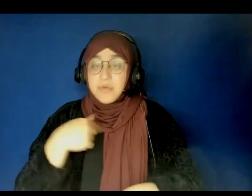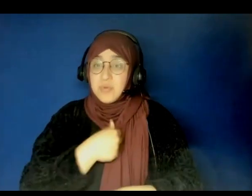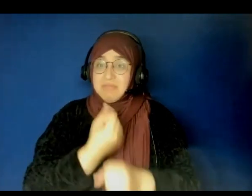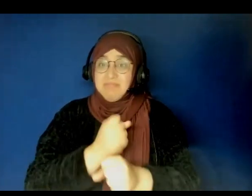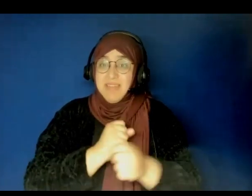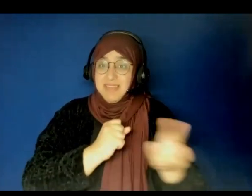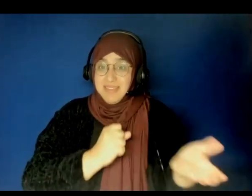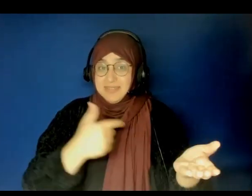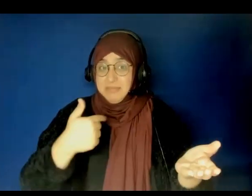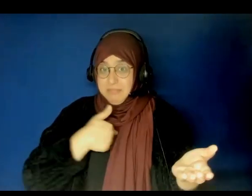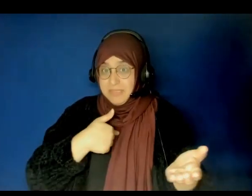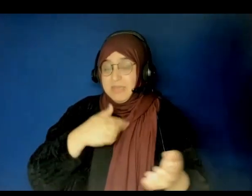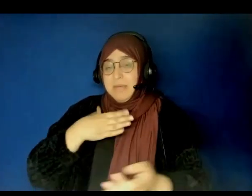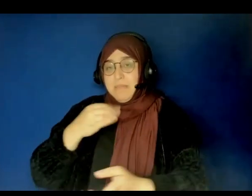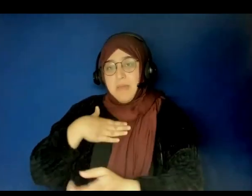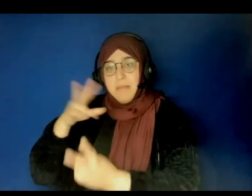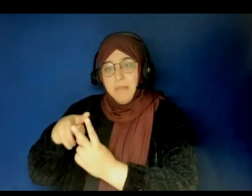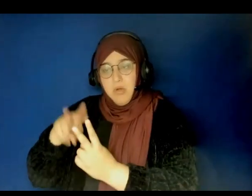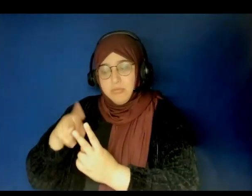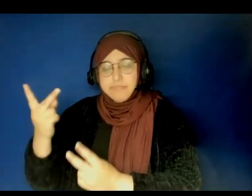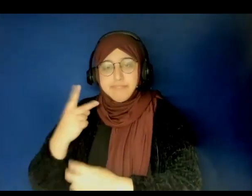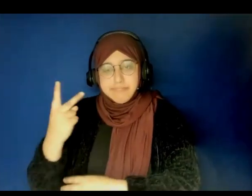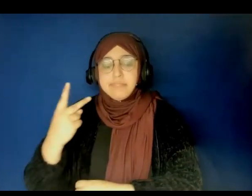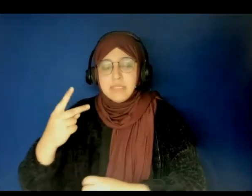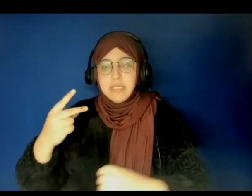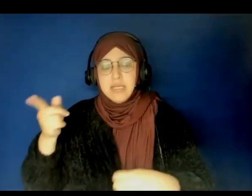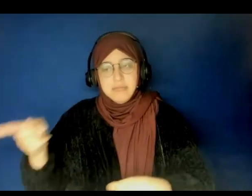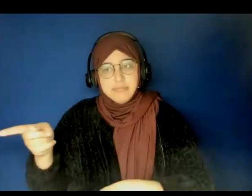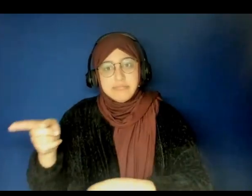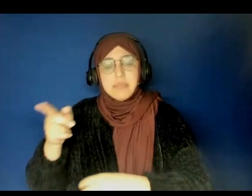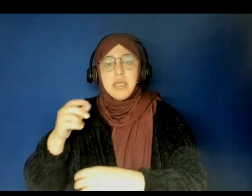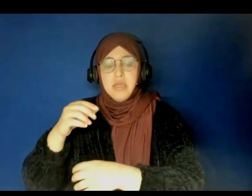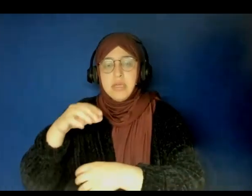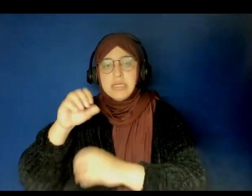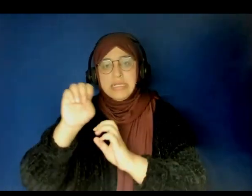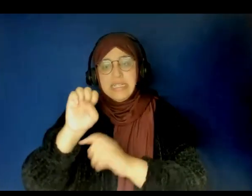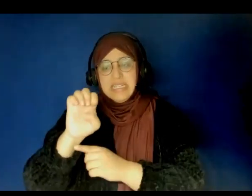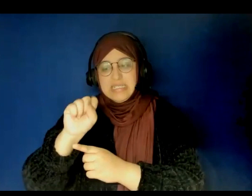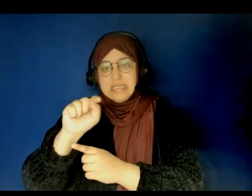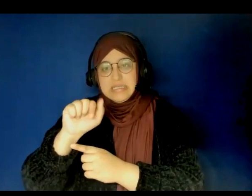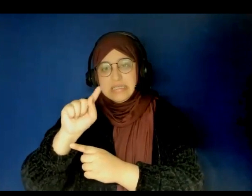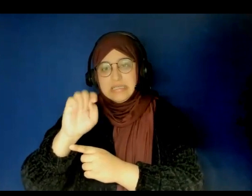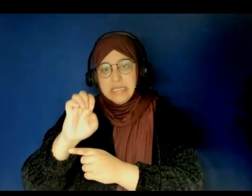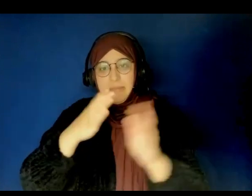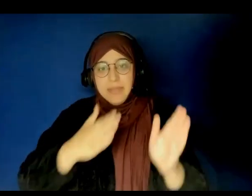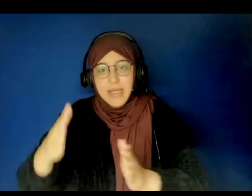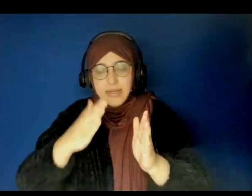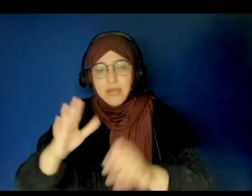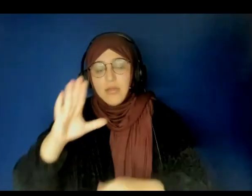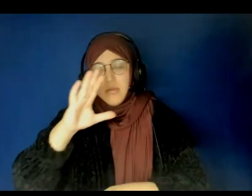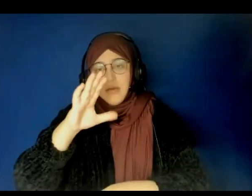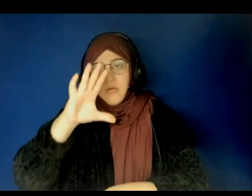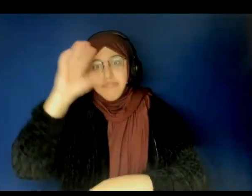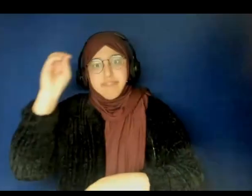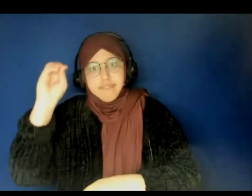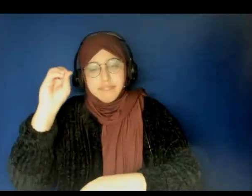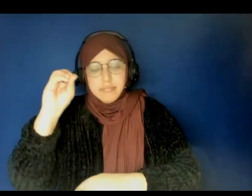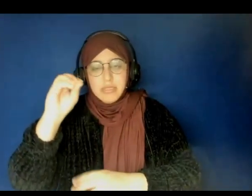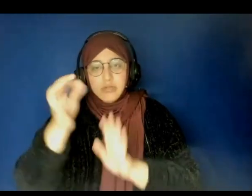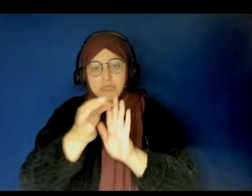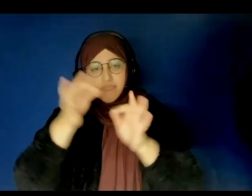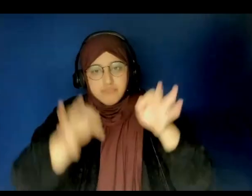and my partner, who's a estate planning and corporate attorney in Florida and California, as a reasonably